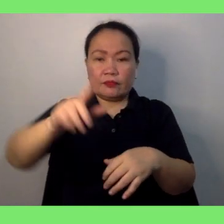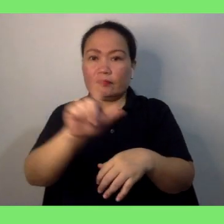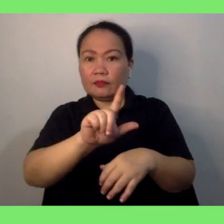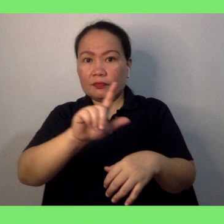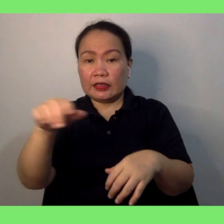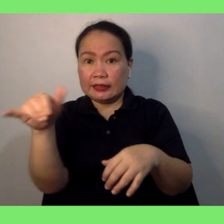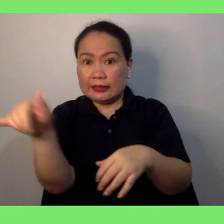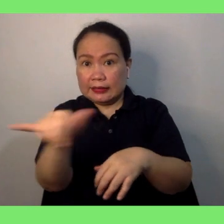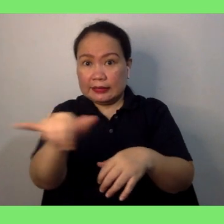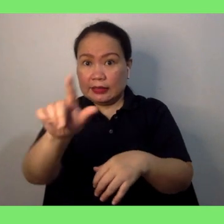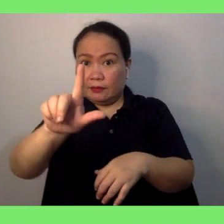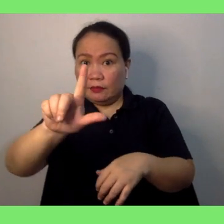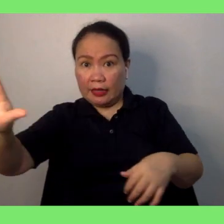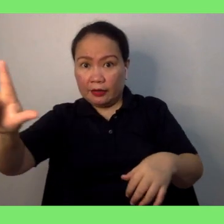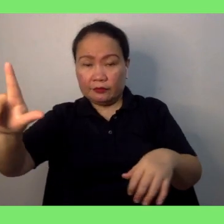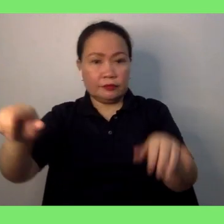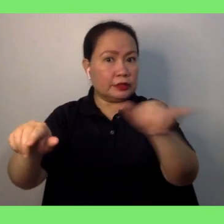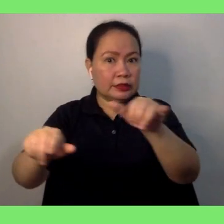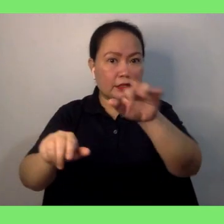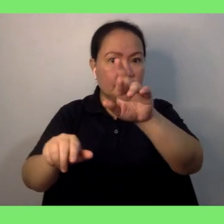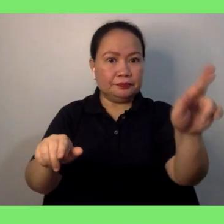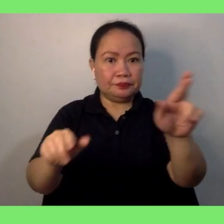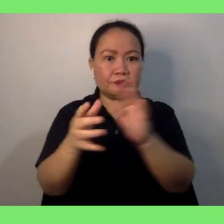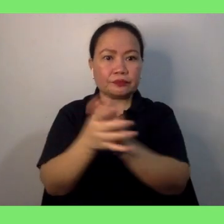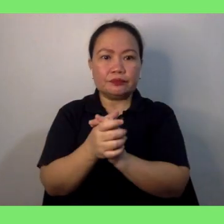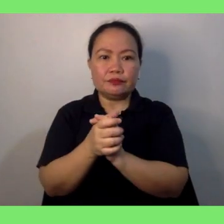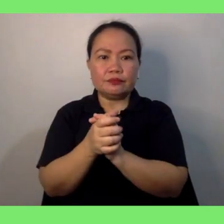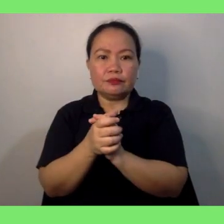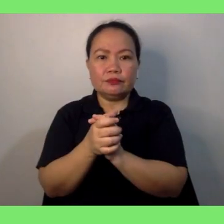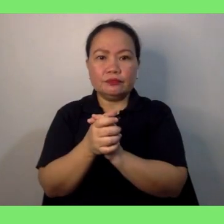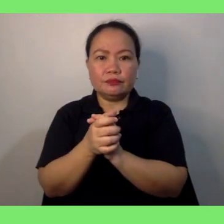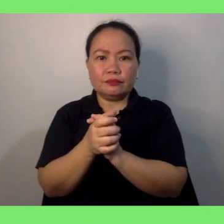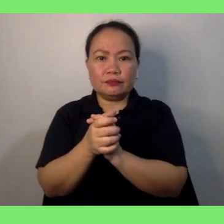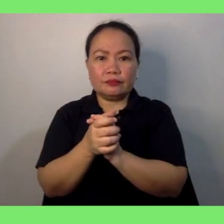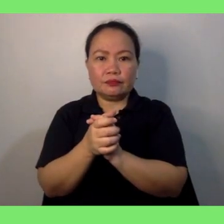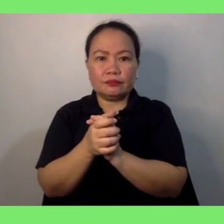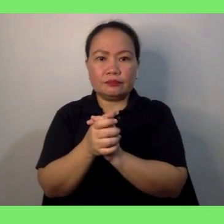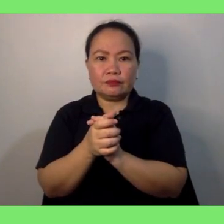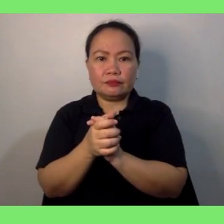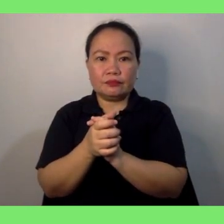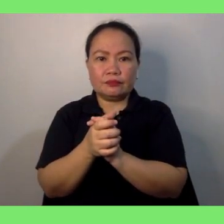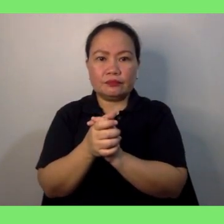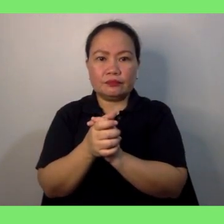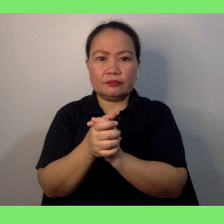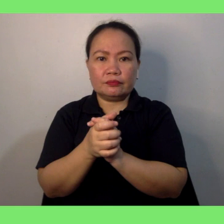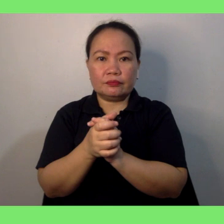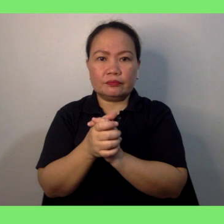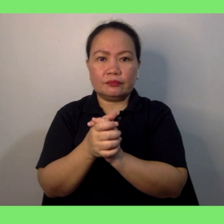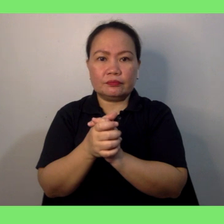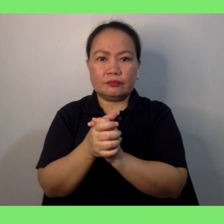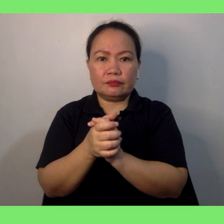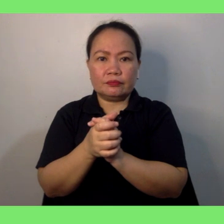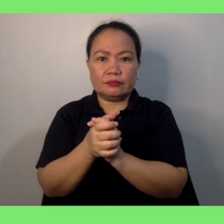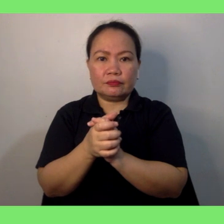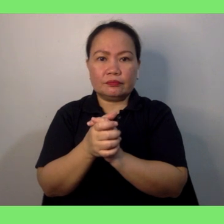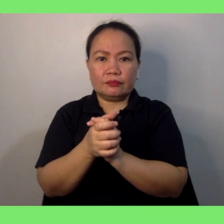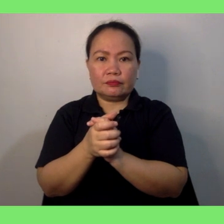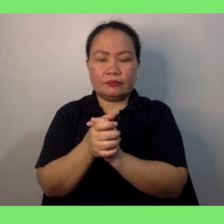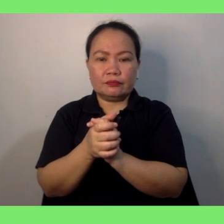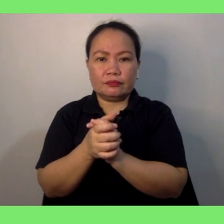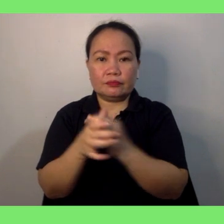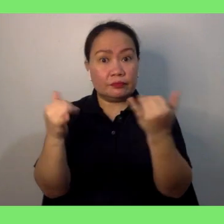right. Okay? So, interior angles kanina alternate. Opposite sides. 3, 6,